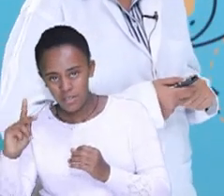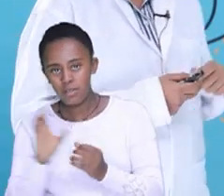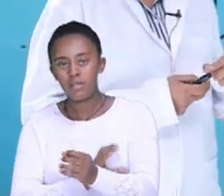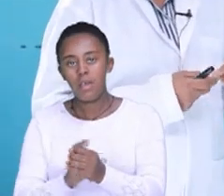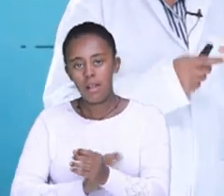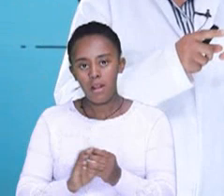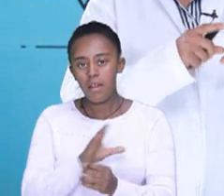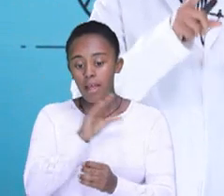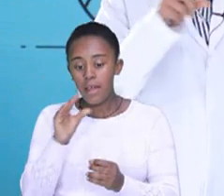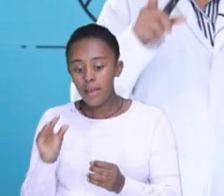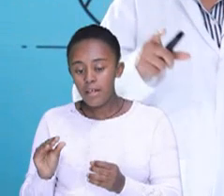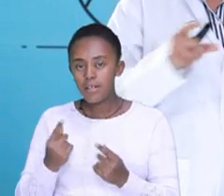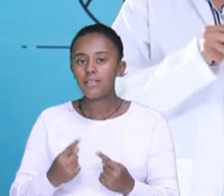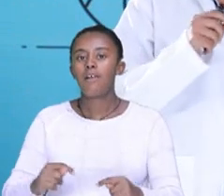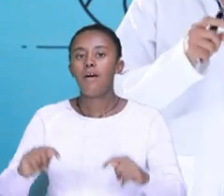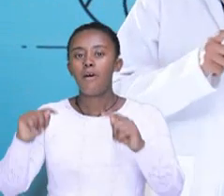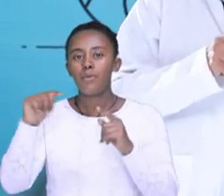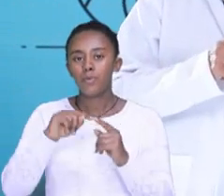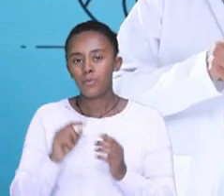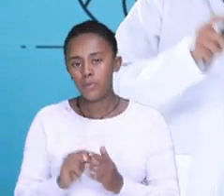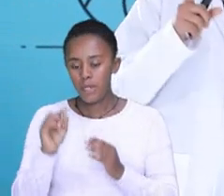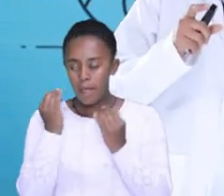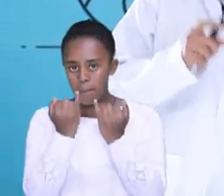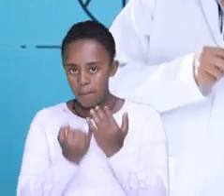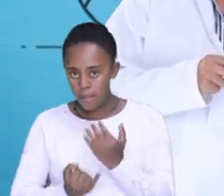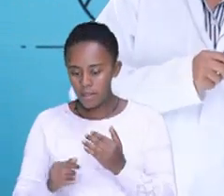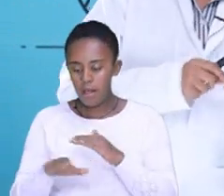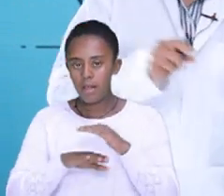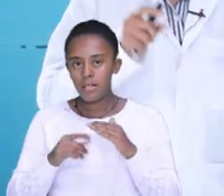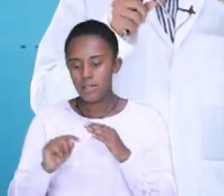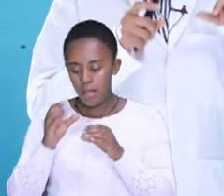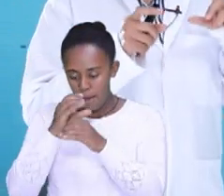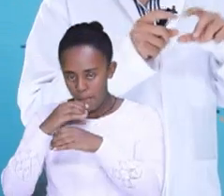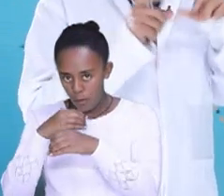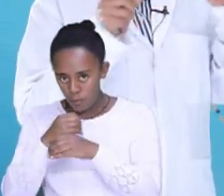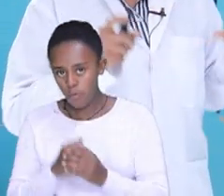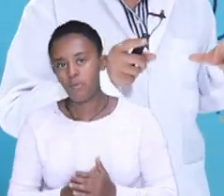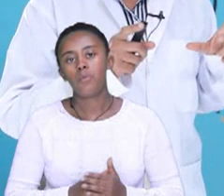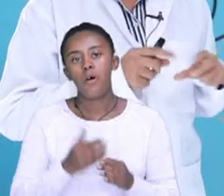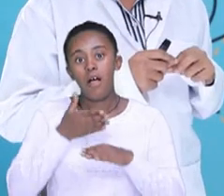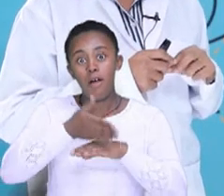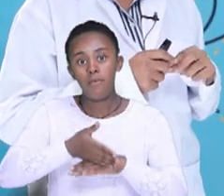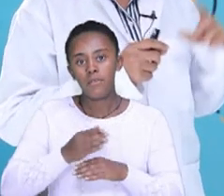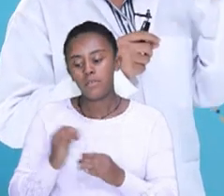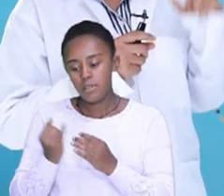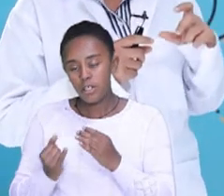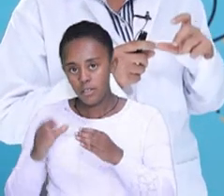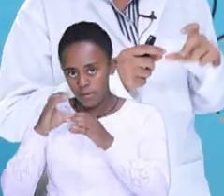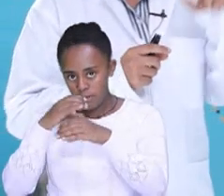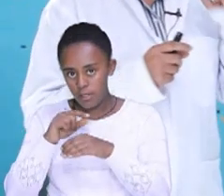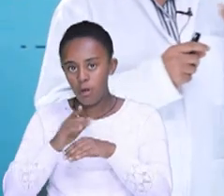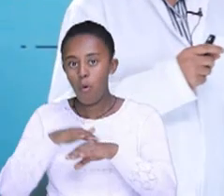cork cells and tried to sketch the image under the microscope. And after sketching the image,